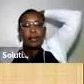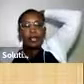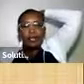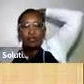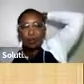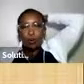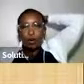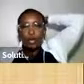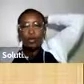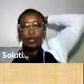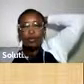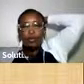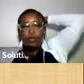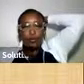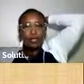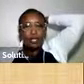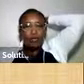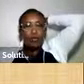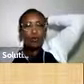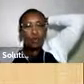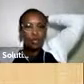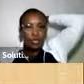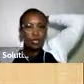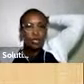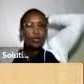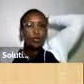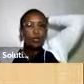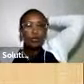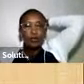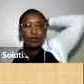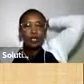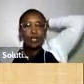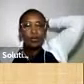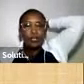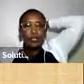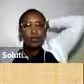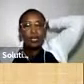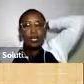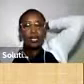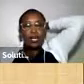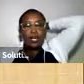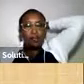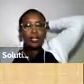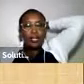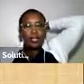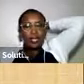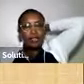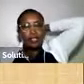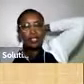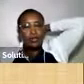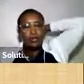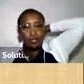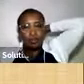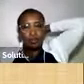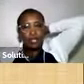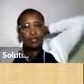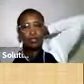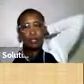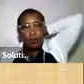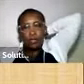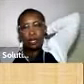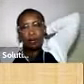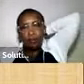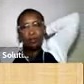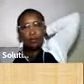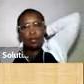write a paragraph on why you want to be sponsored for 2 courses. So if you're here on this call, please take advantage of this offer. It's